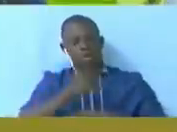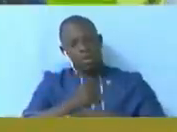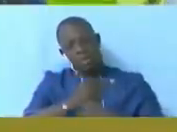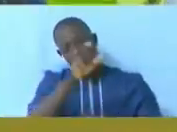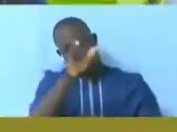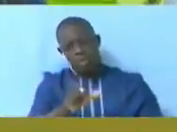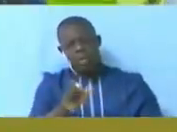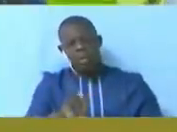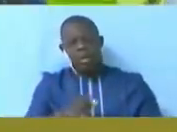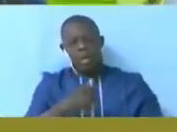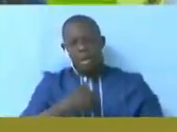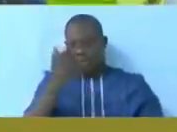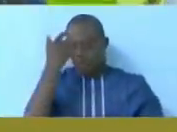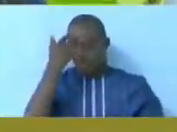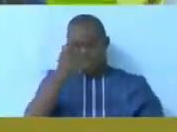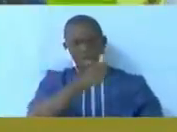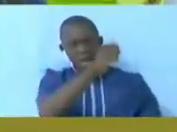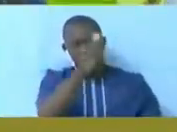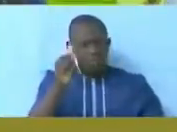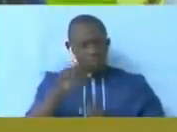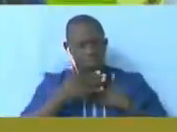thought everybody was